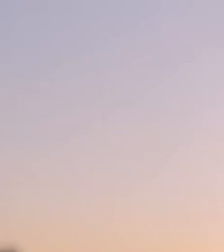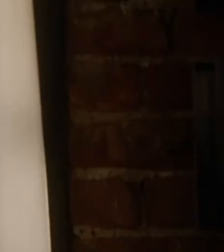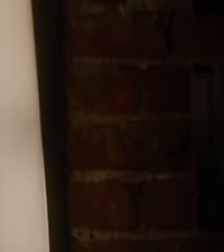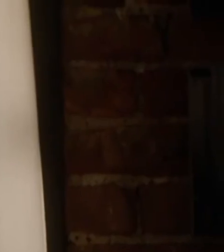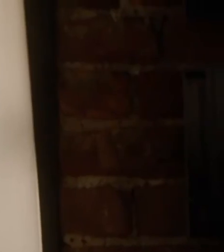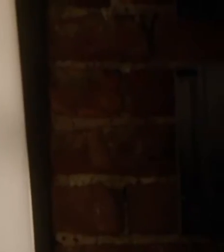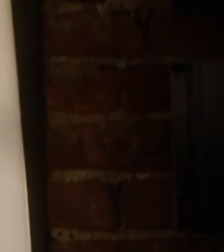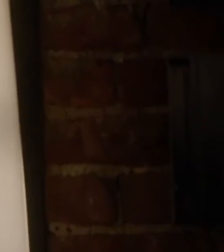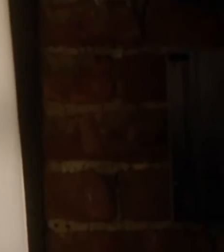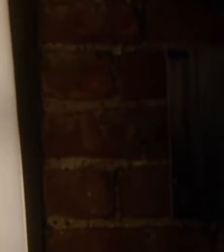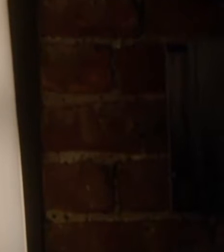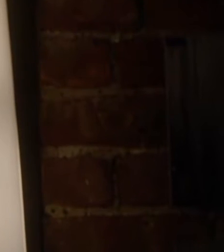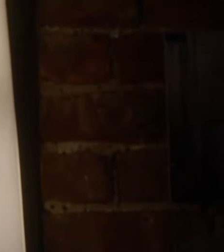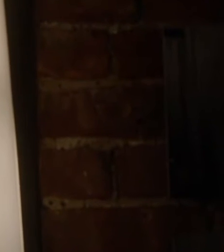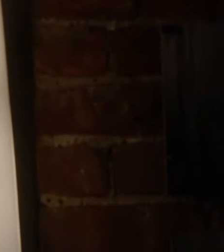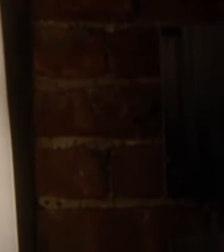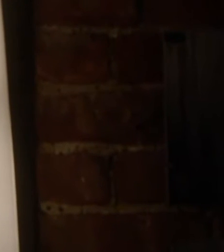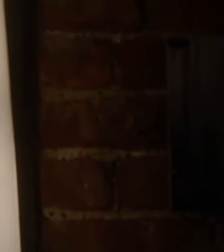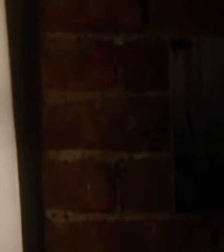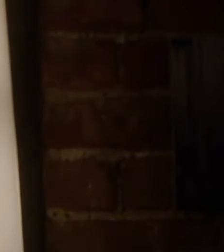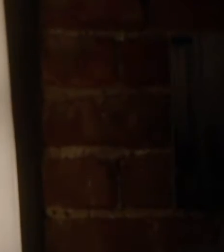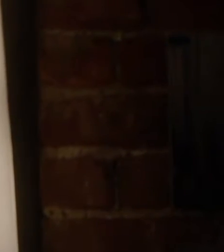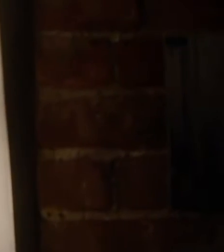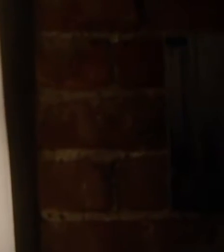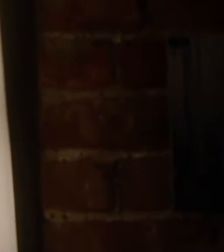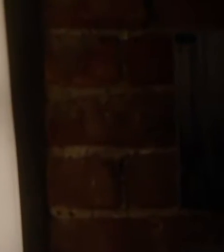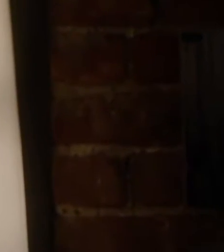and to kind of start a new legacy, I guess.